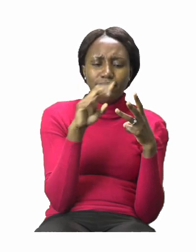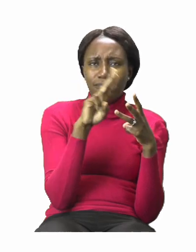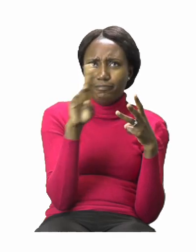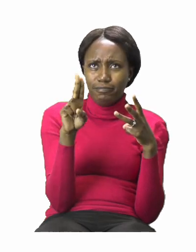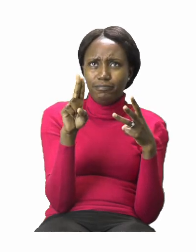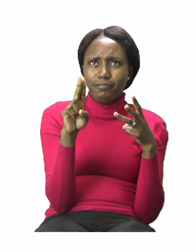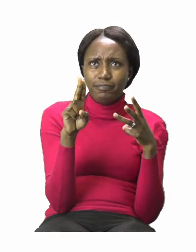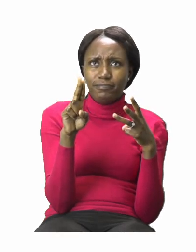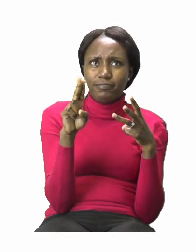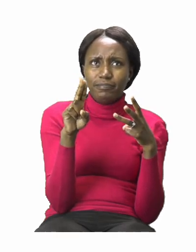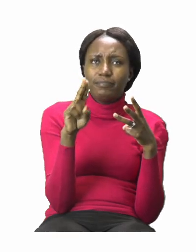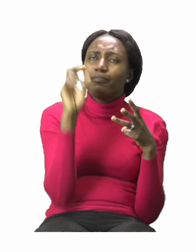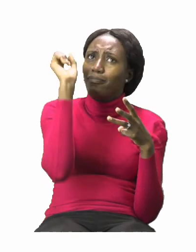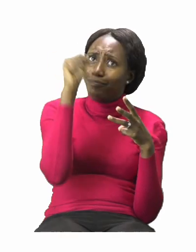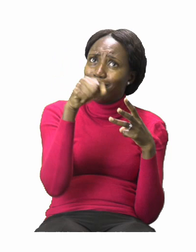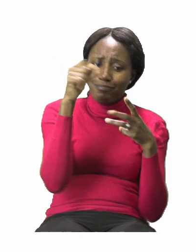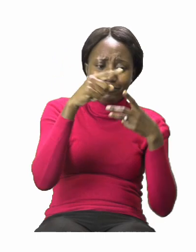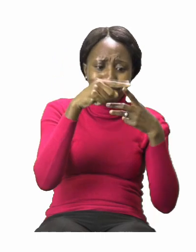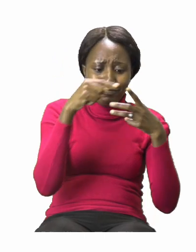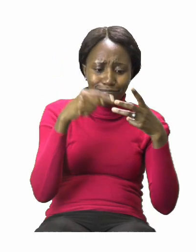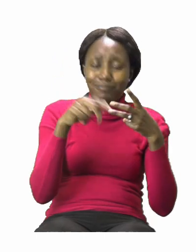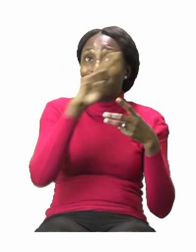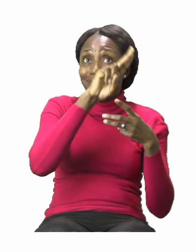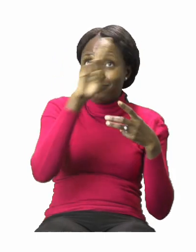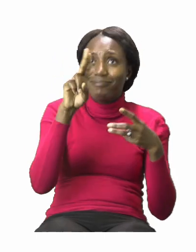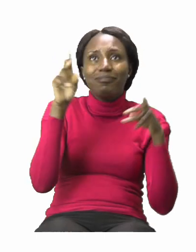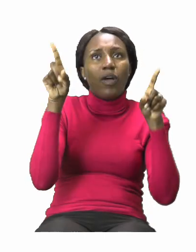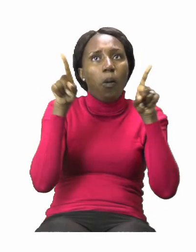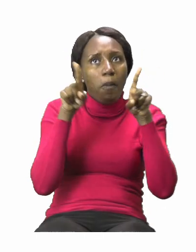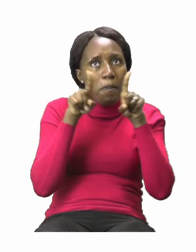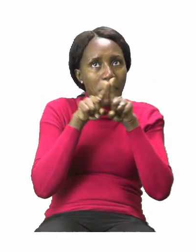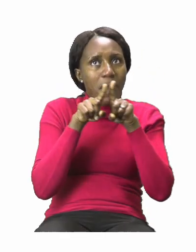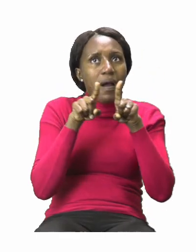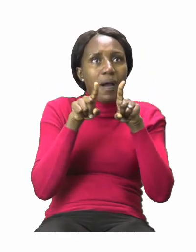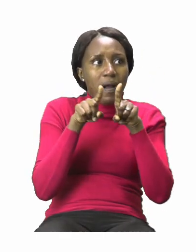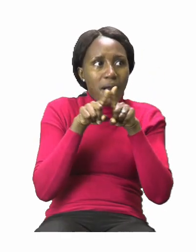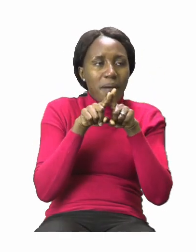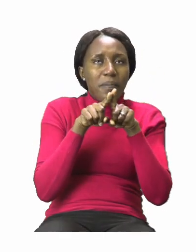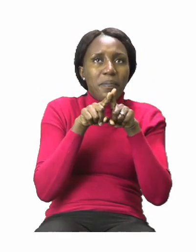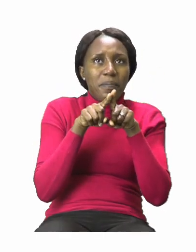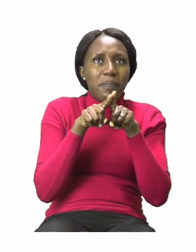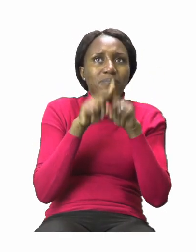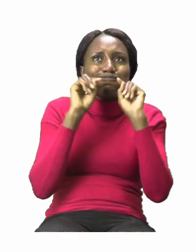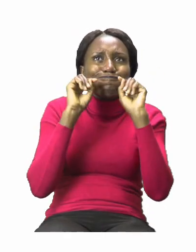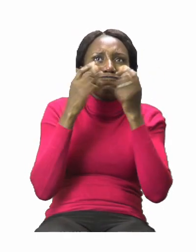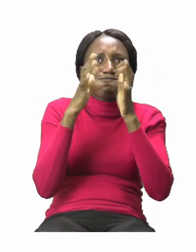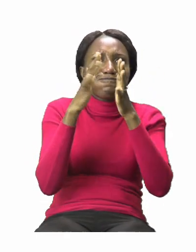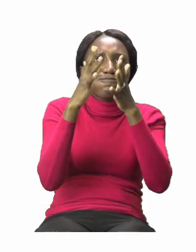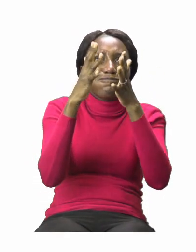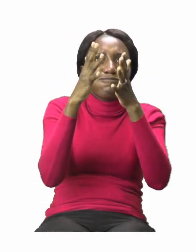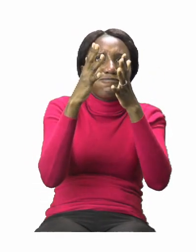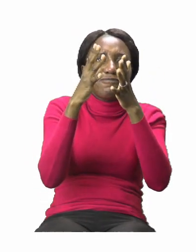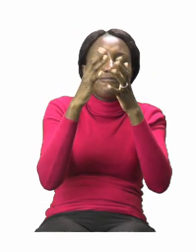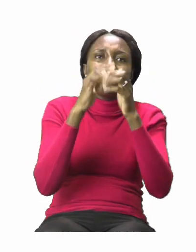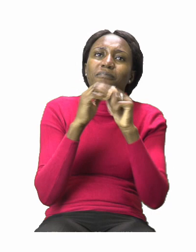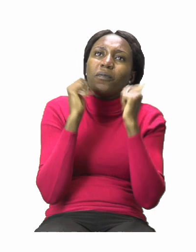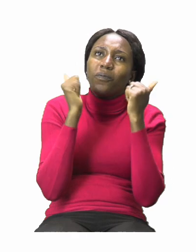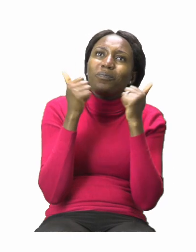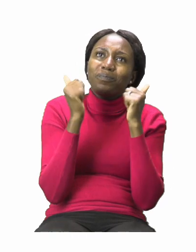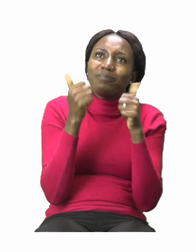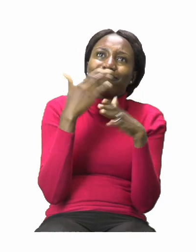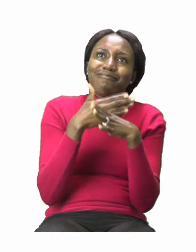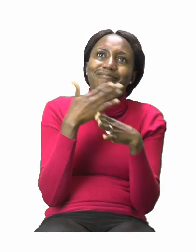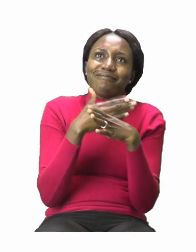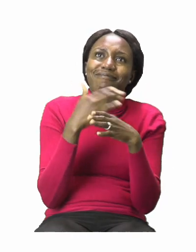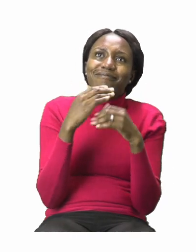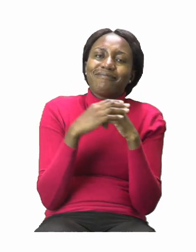Hein. Yes, they do sound the same. Well done, everyone. Good job.